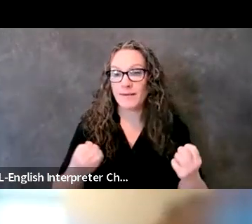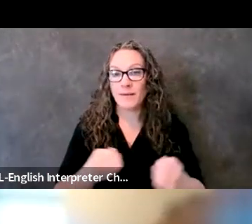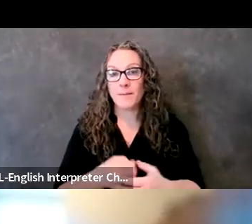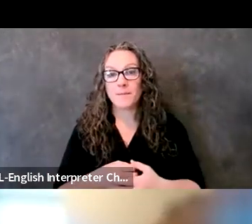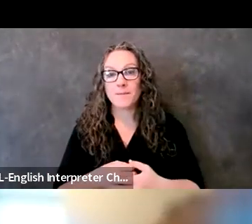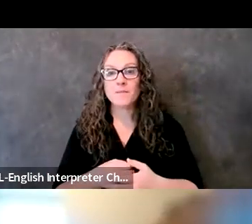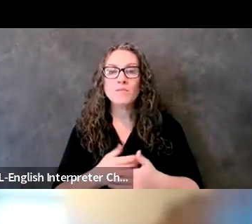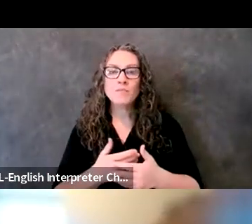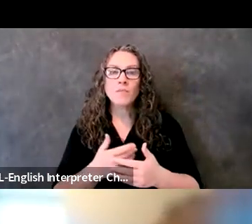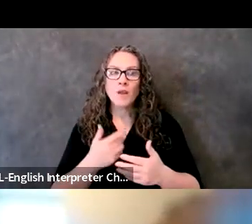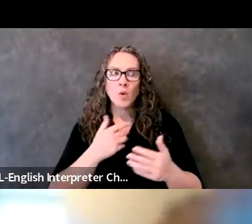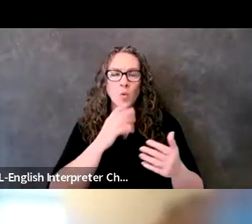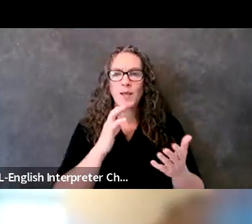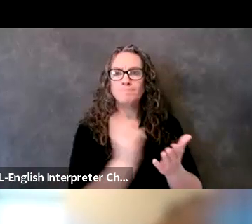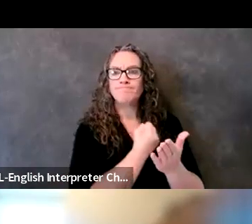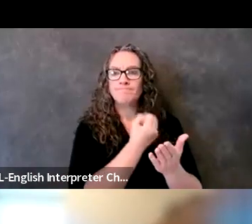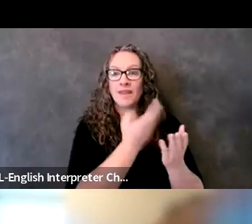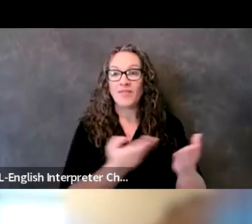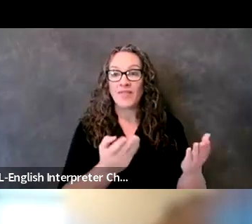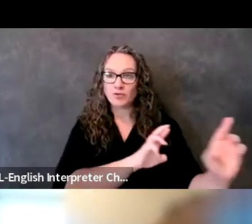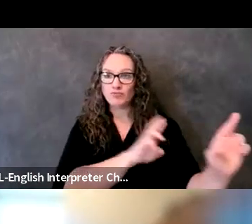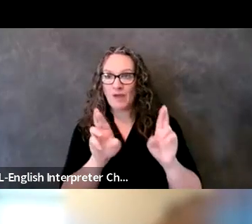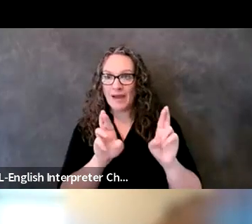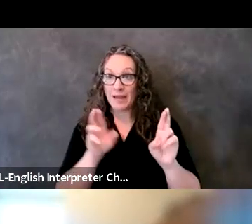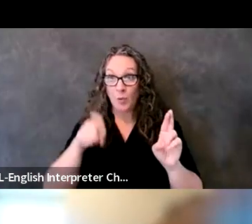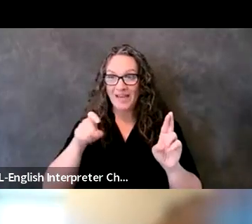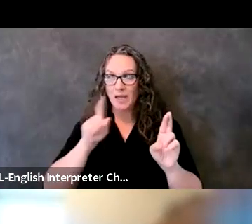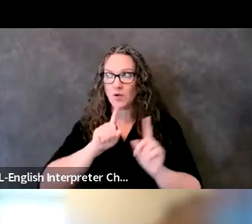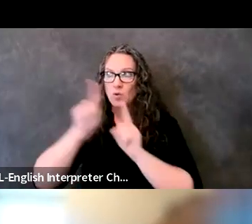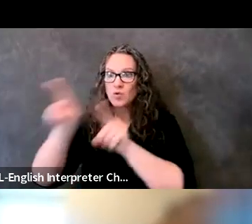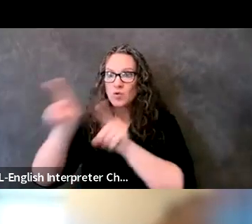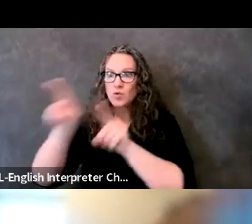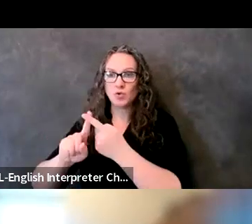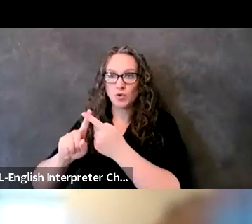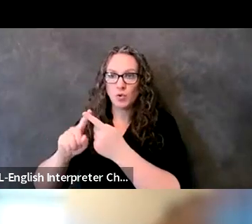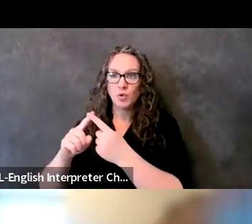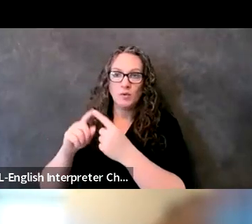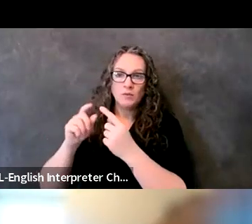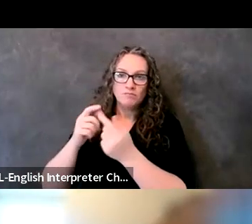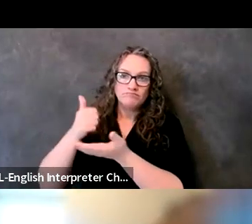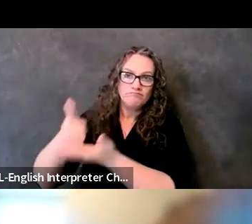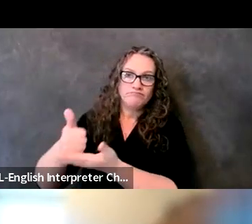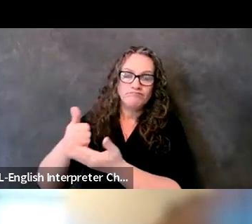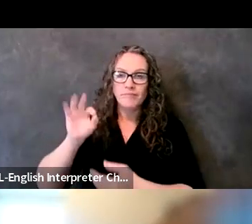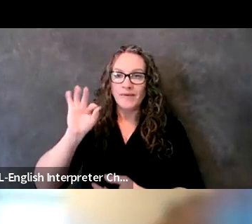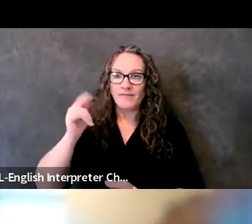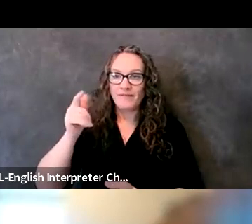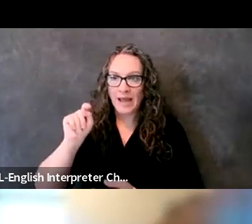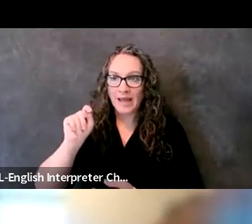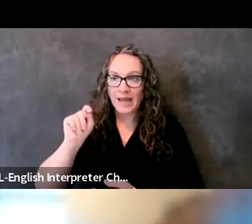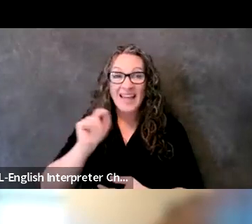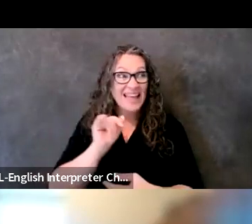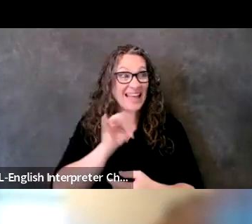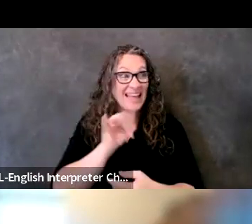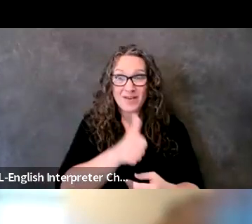to bring to the fight, because if we don't, we often find that it can be taken up. Resources can be utilized across the United